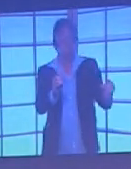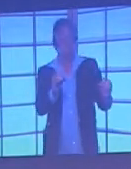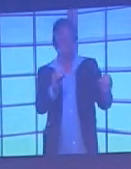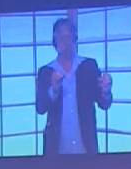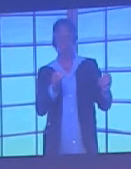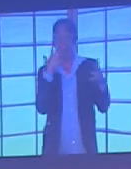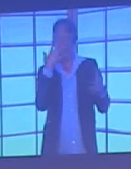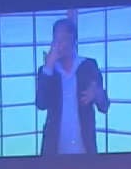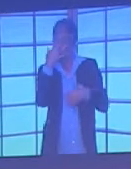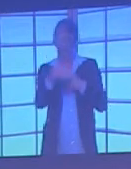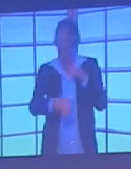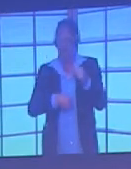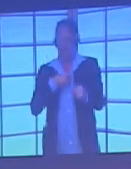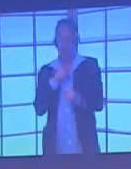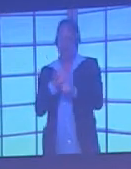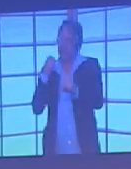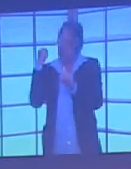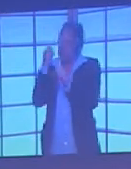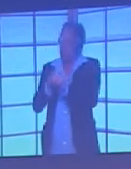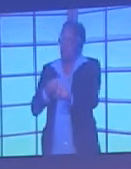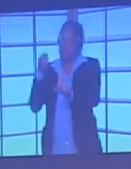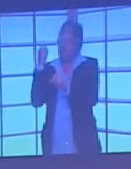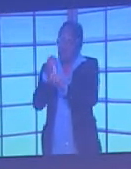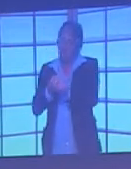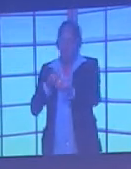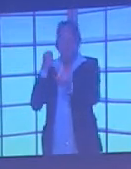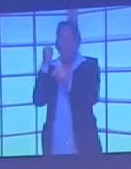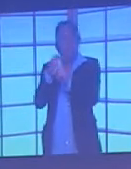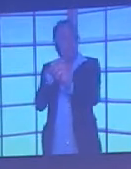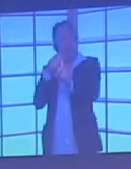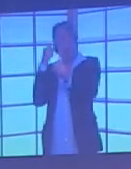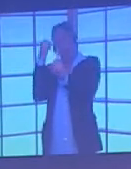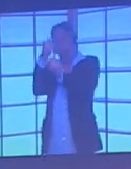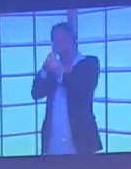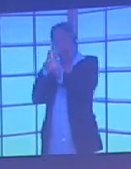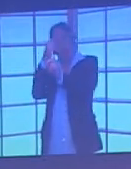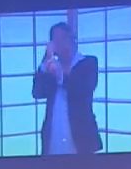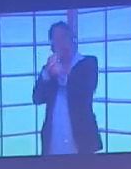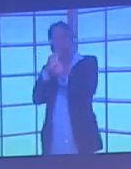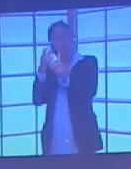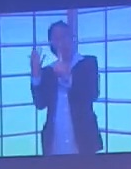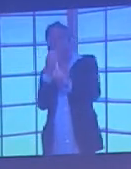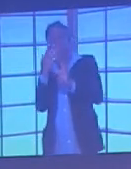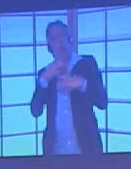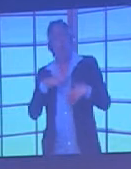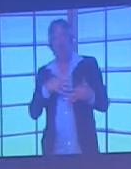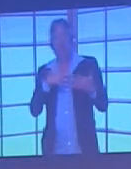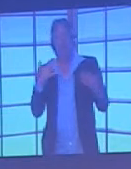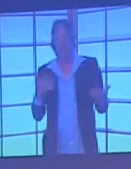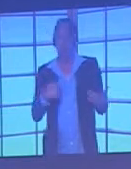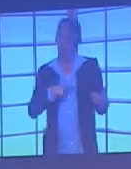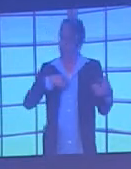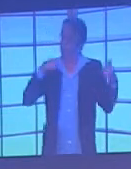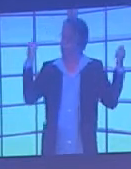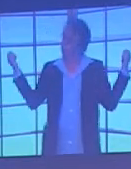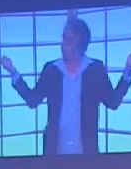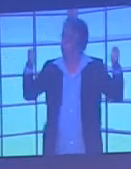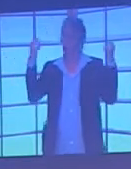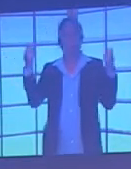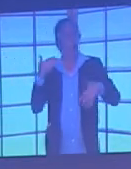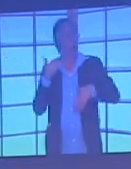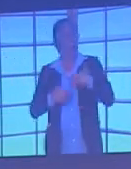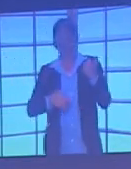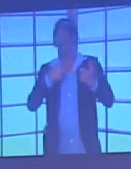in the campaign, and the idea of the campaign is to celebrate access and inclusion, to celebrate disabled